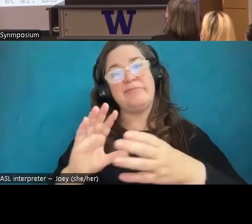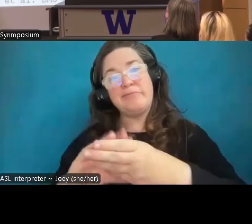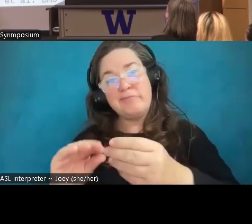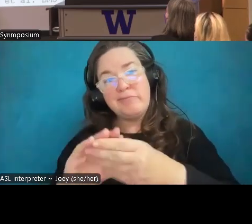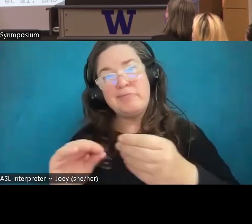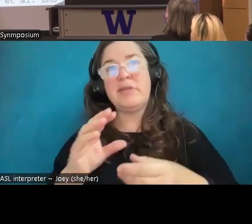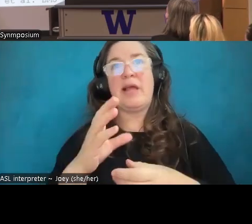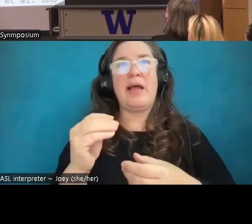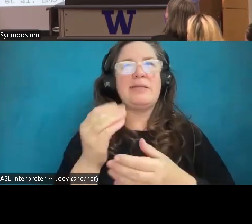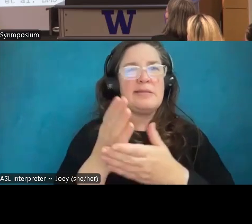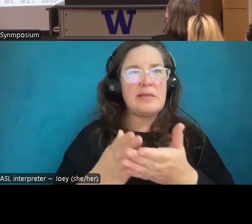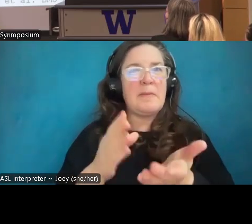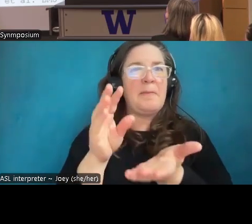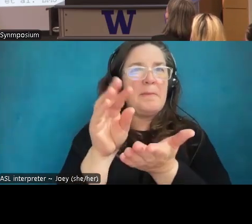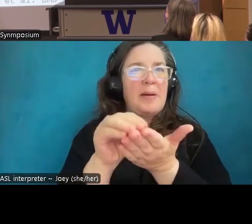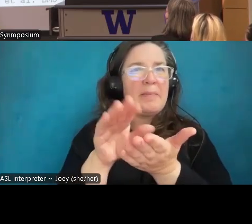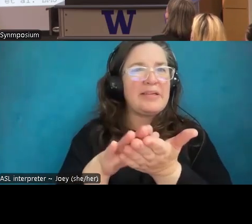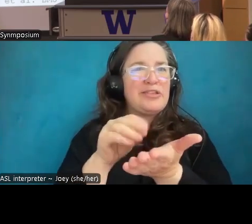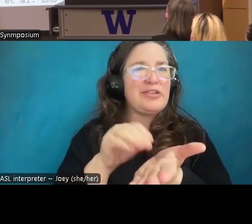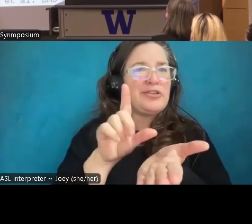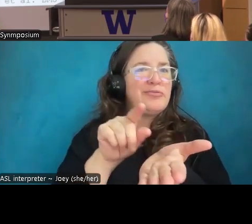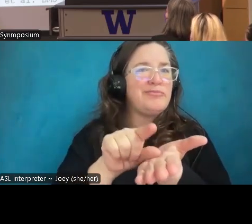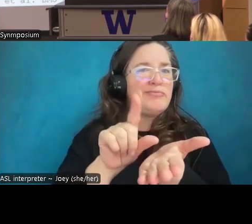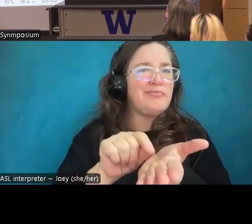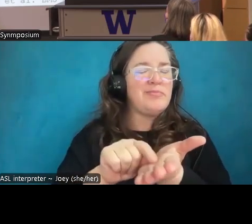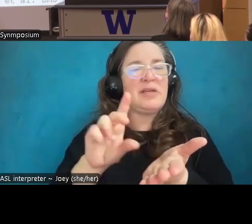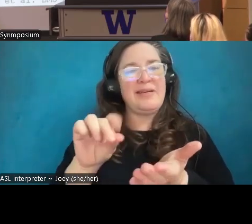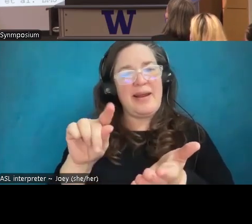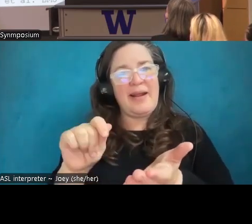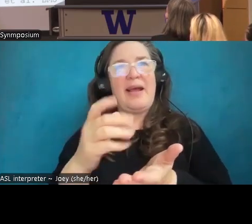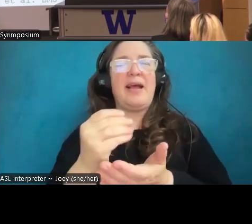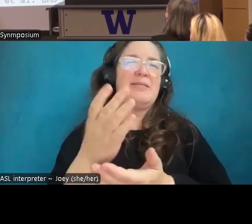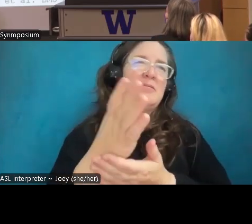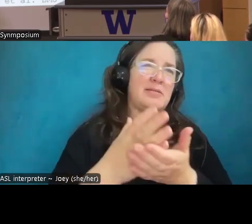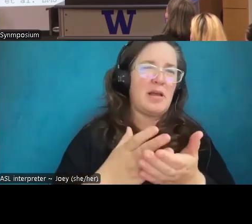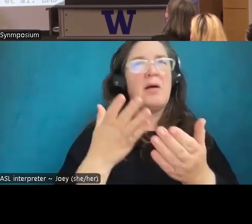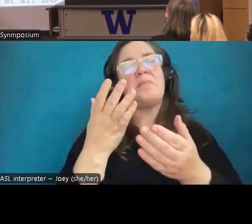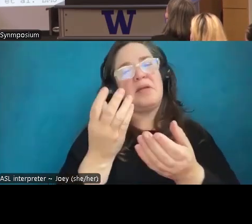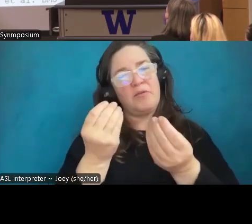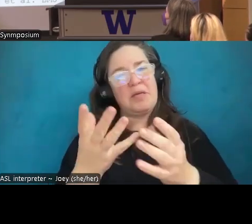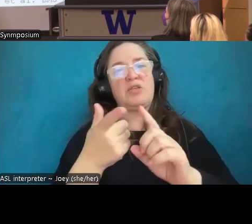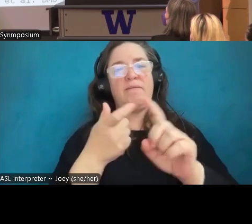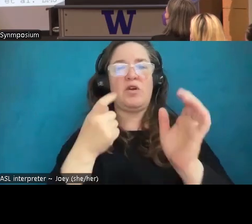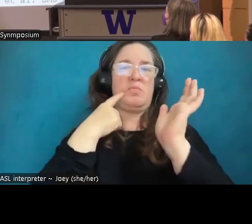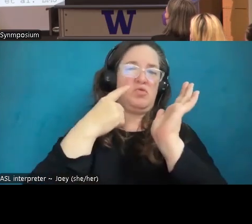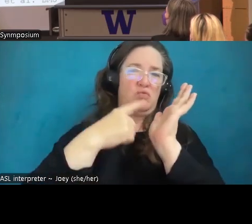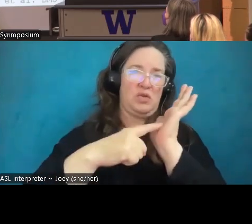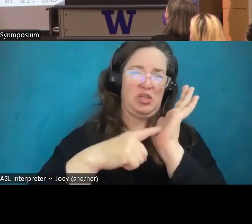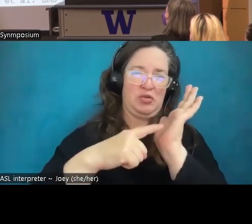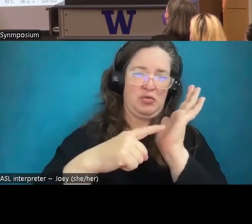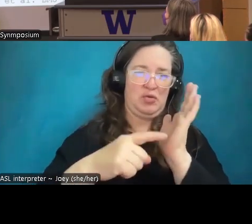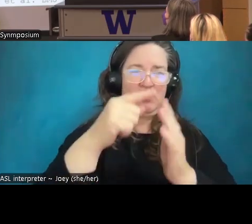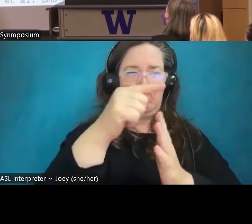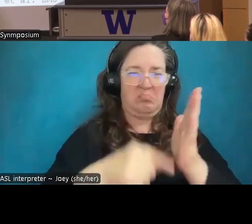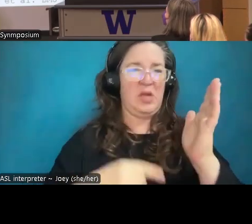as well as small clinical trials in long COVID and overlap syndromes like ME/CFS and dysautonomia. I won't go into this in